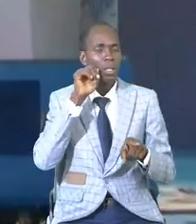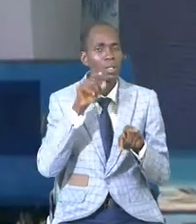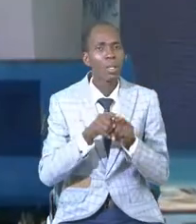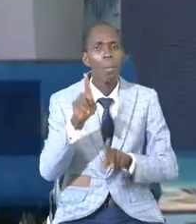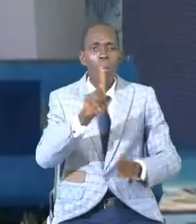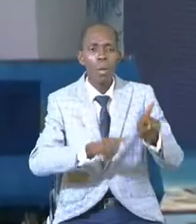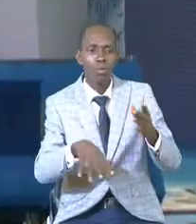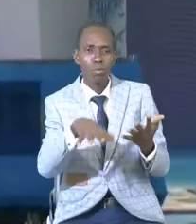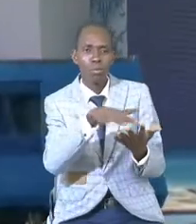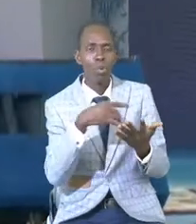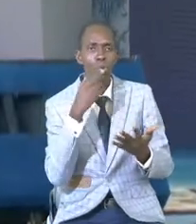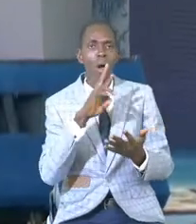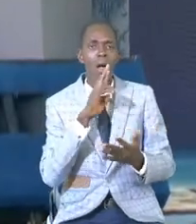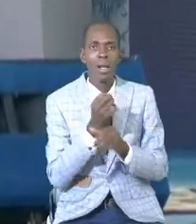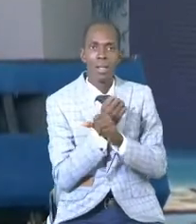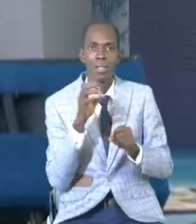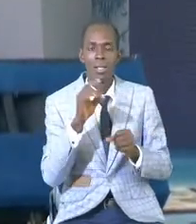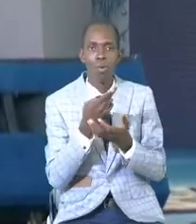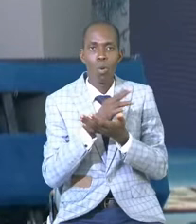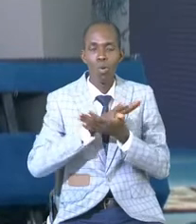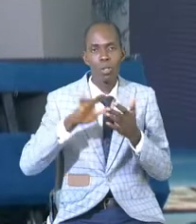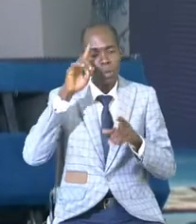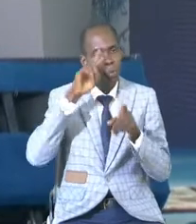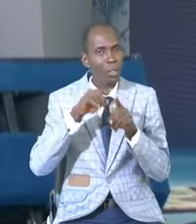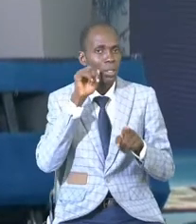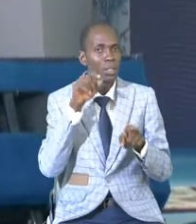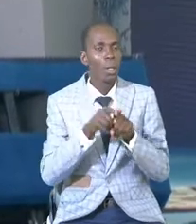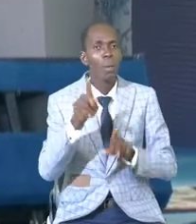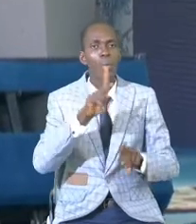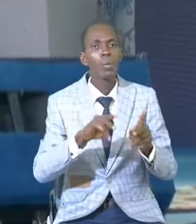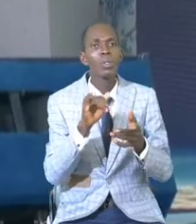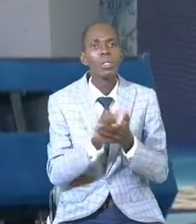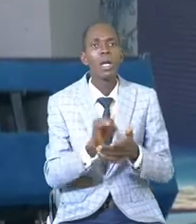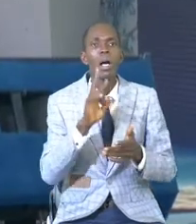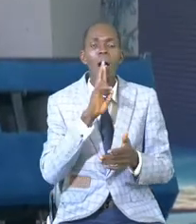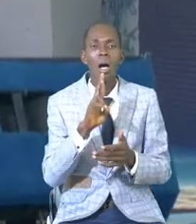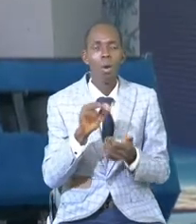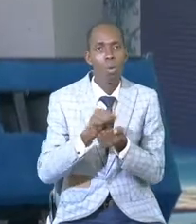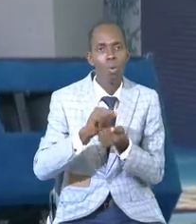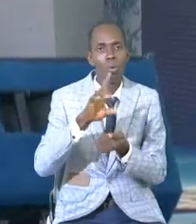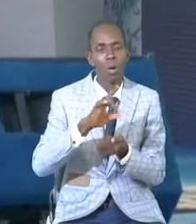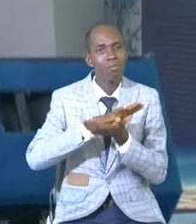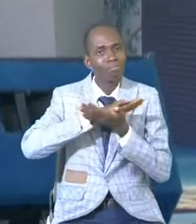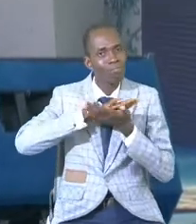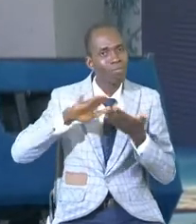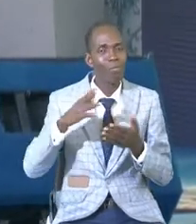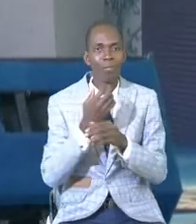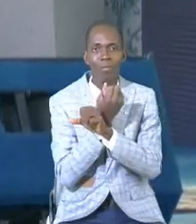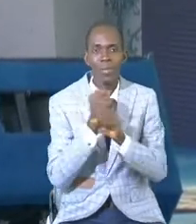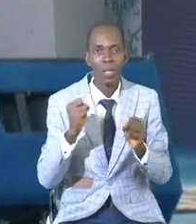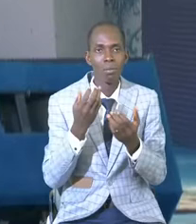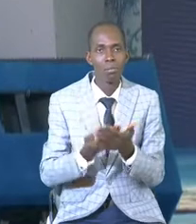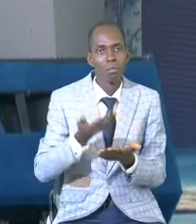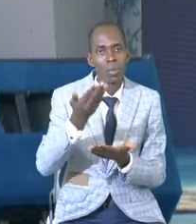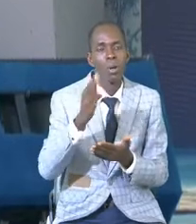God in salvation. Holy brethren, is talking to people who have been washed and cleansed and redeemed and purchased by the